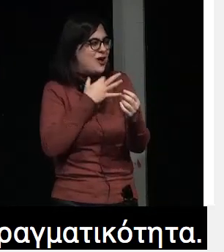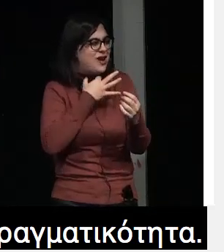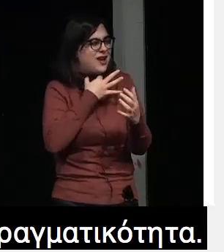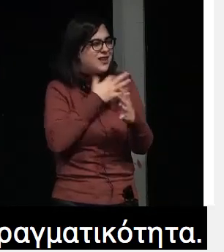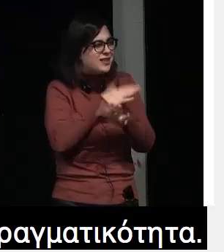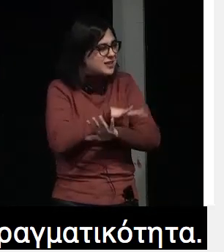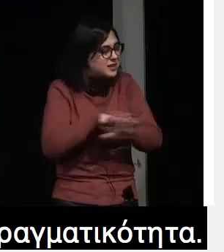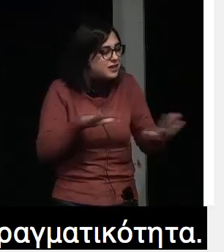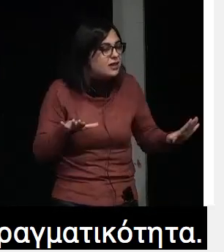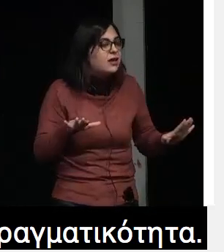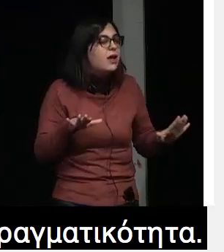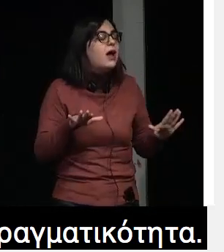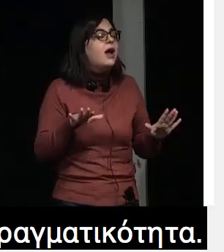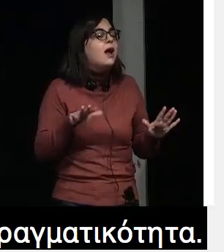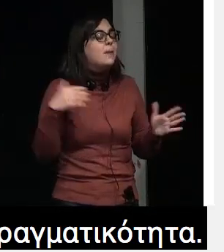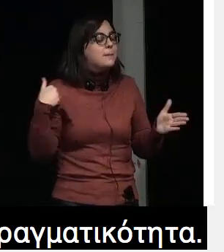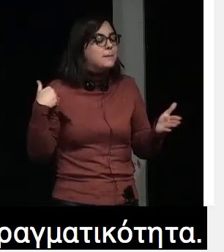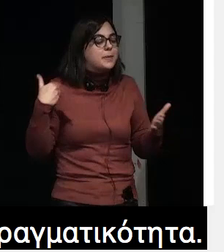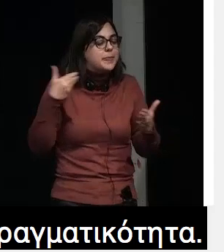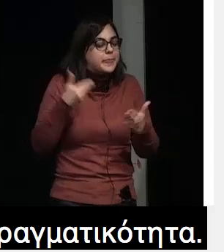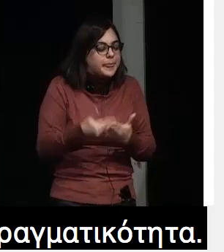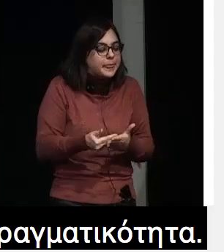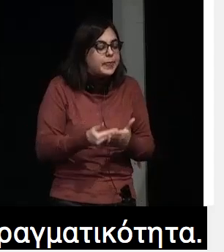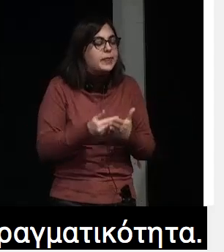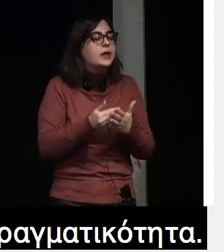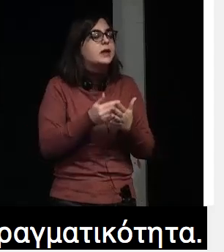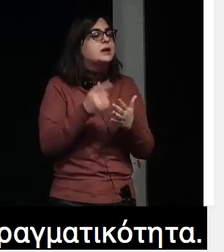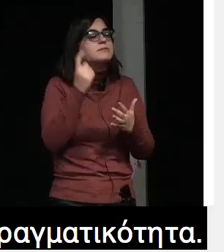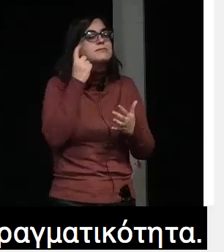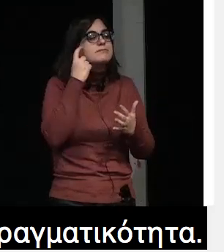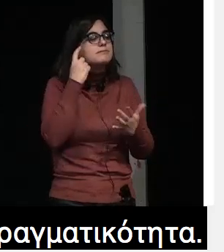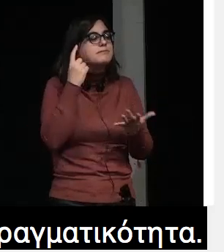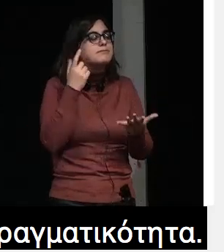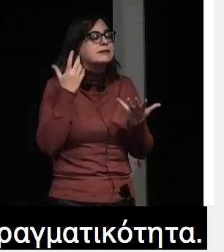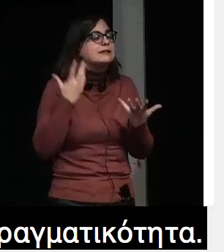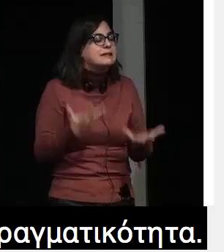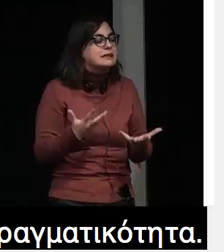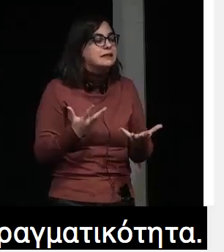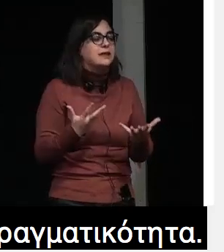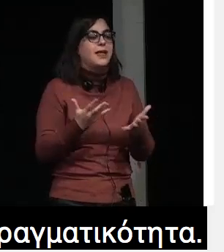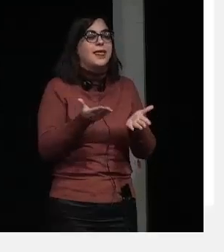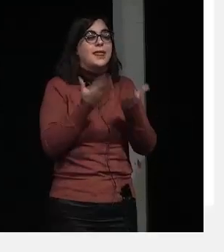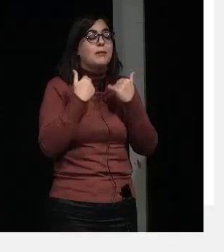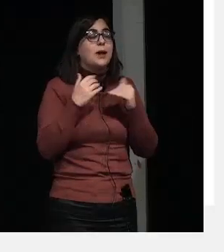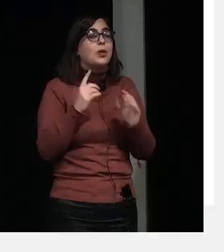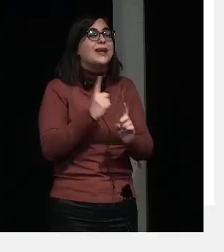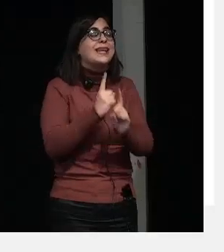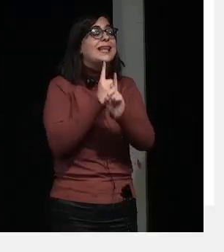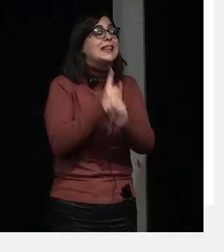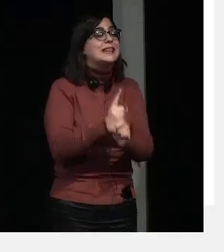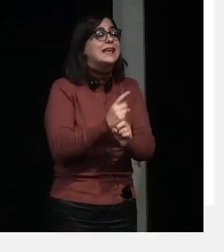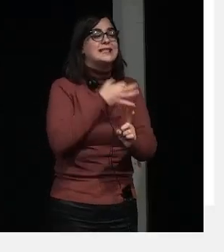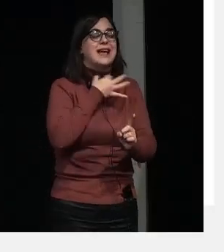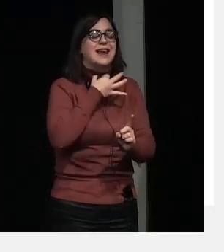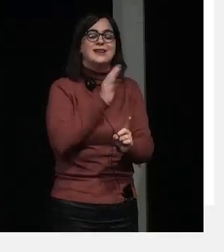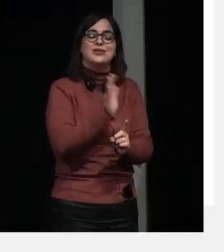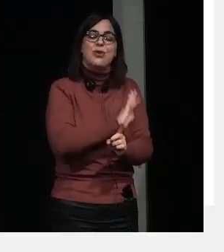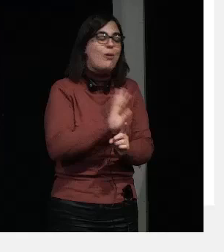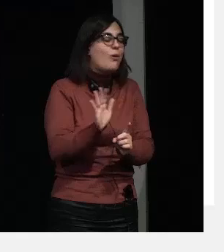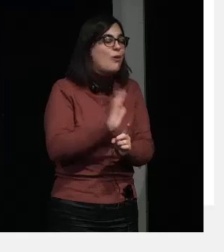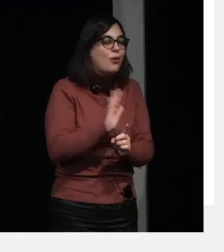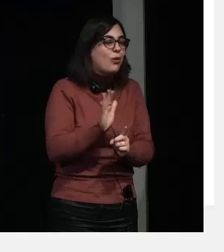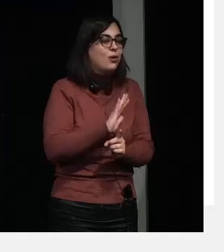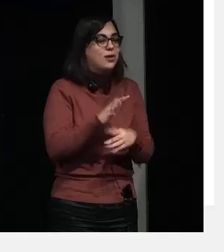to understand is that there aren't really special needs. There are just